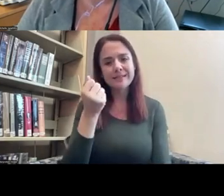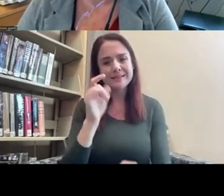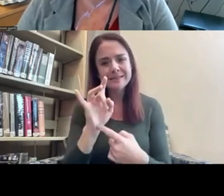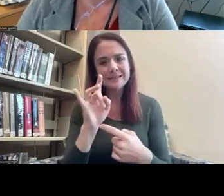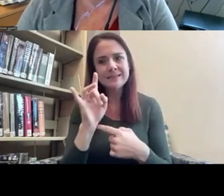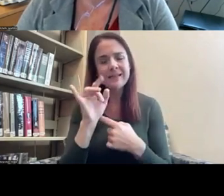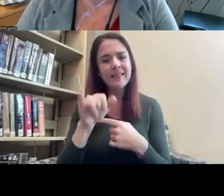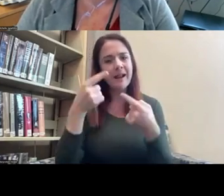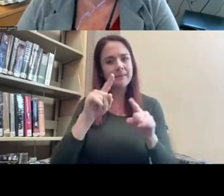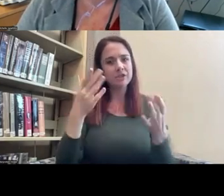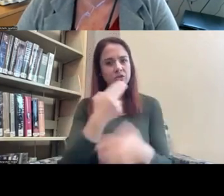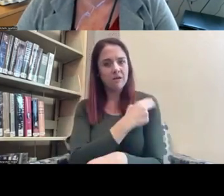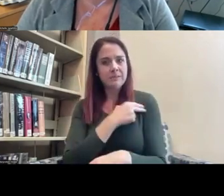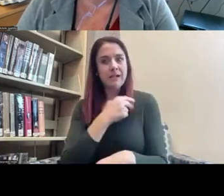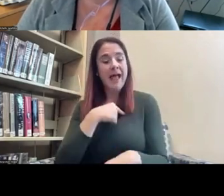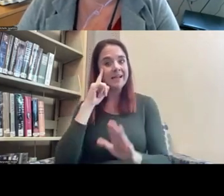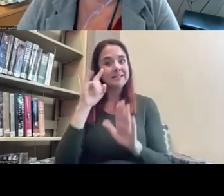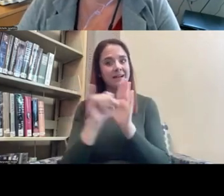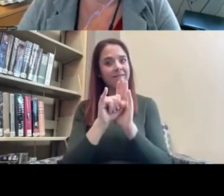as